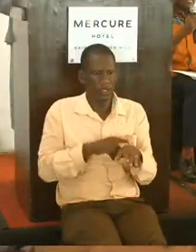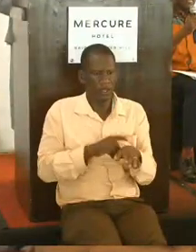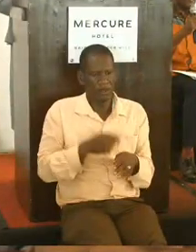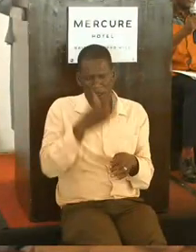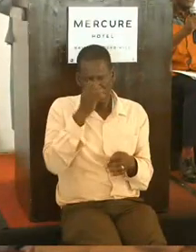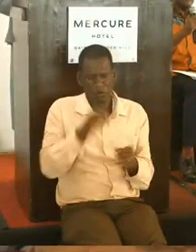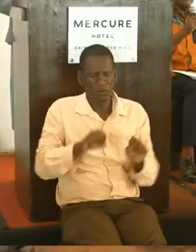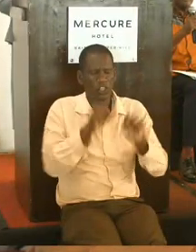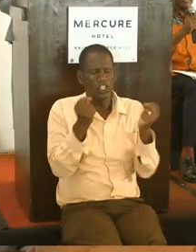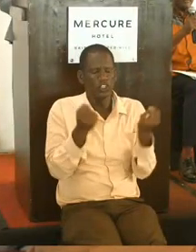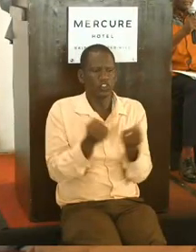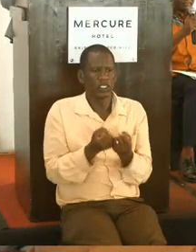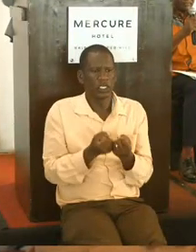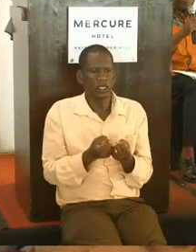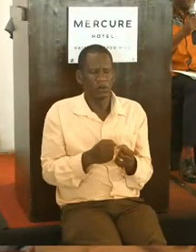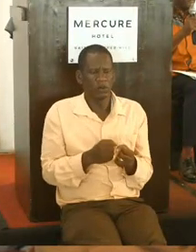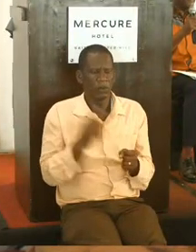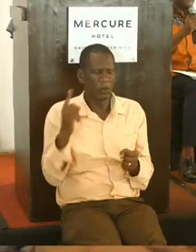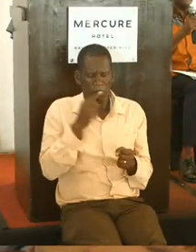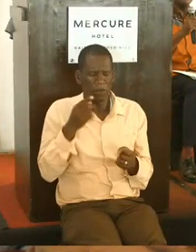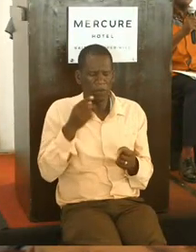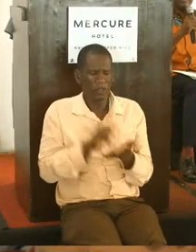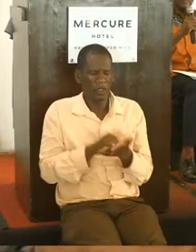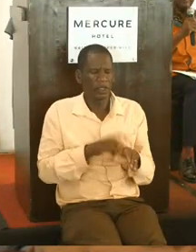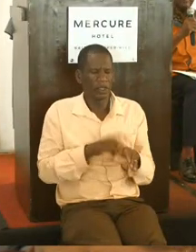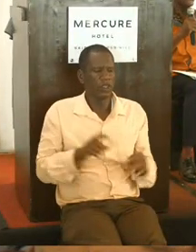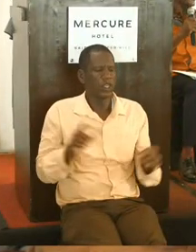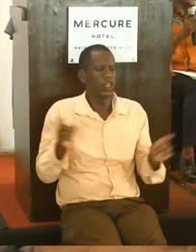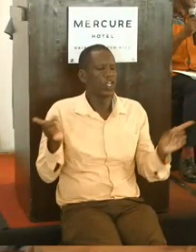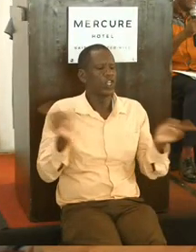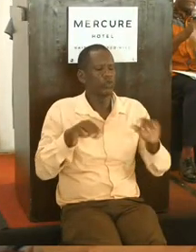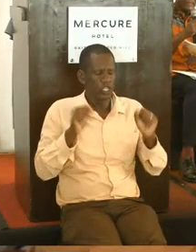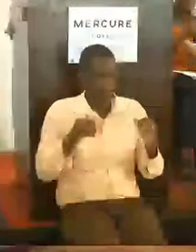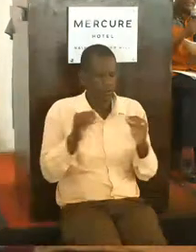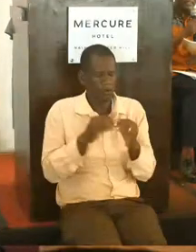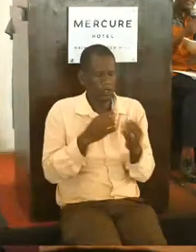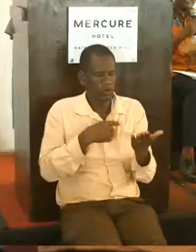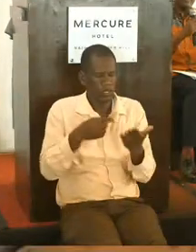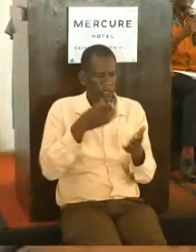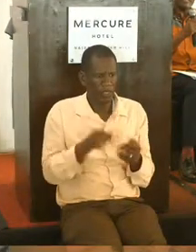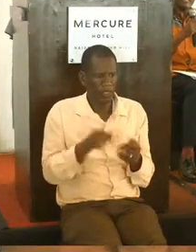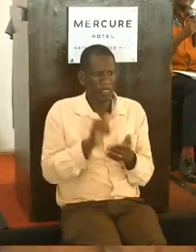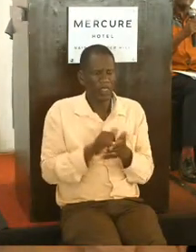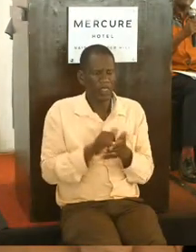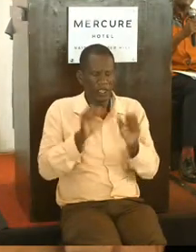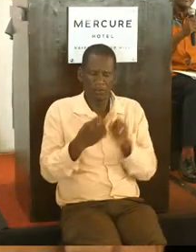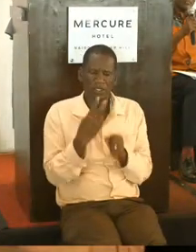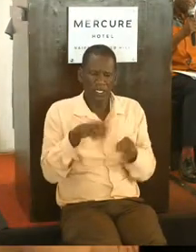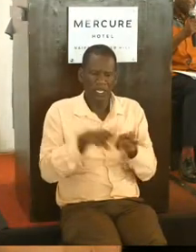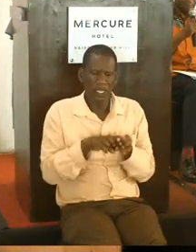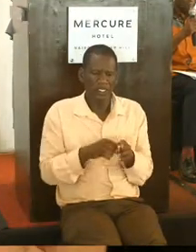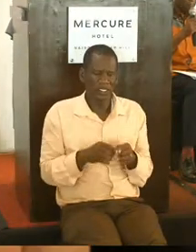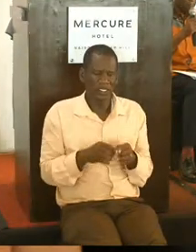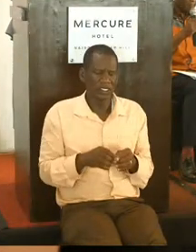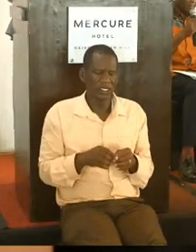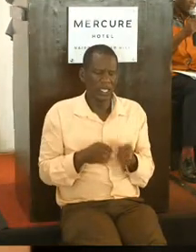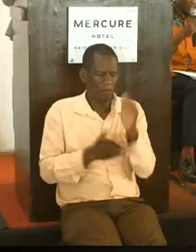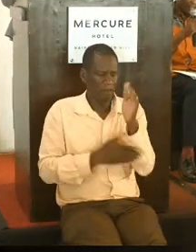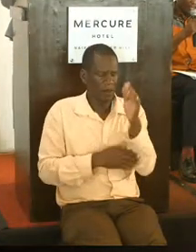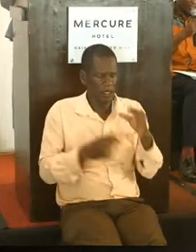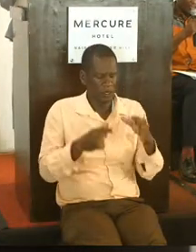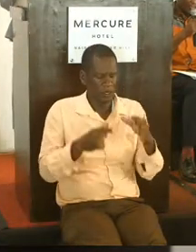because the society was so oppressive you won't even need to discuss this that would have been seen as sedition